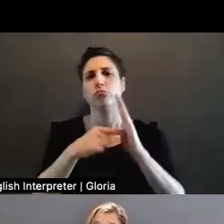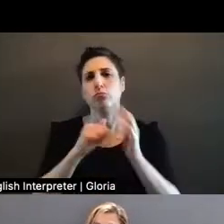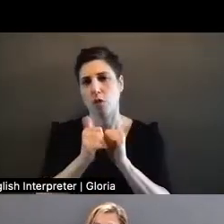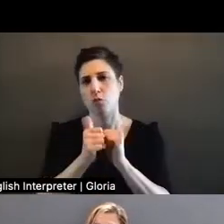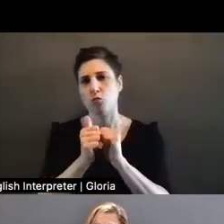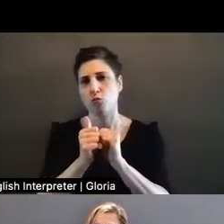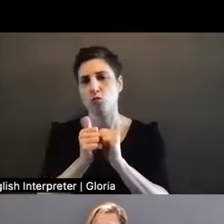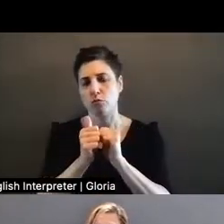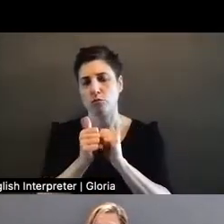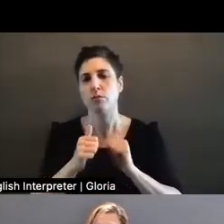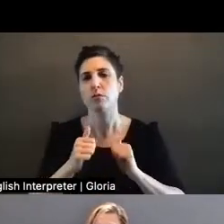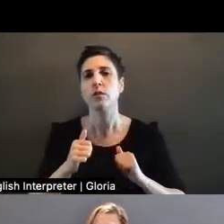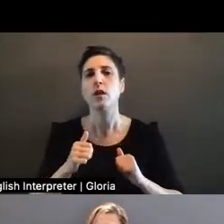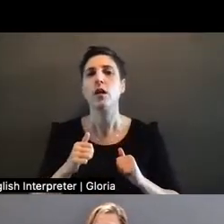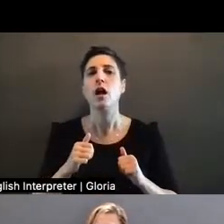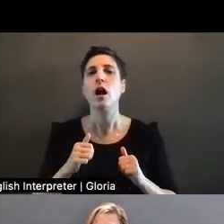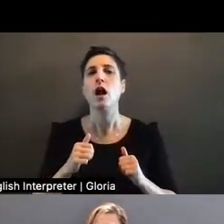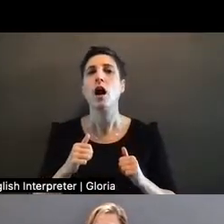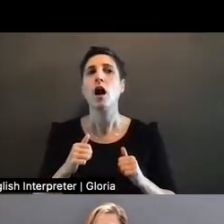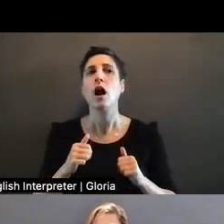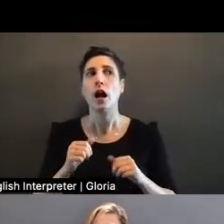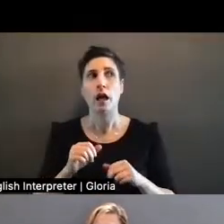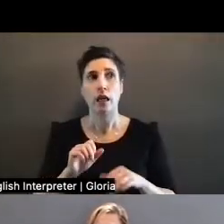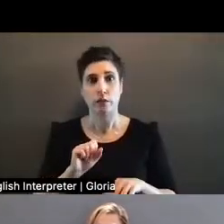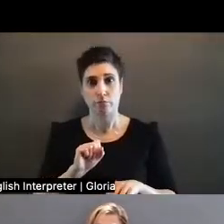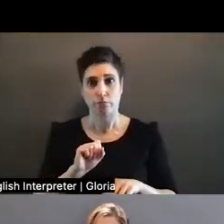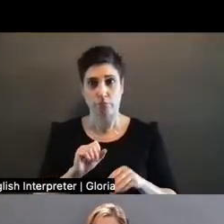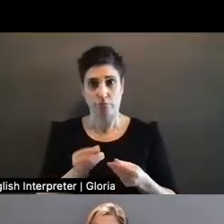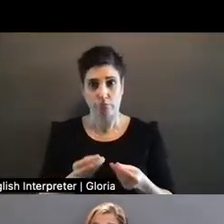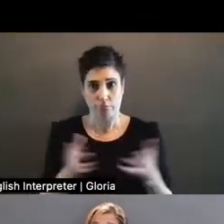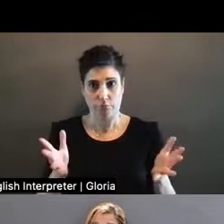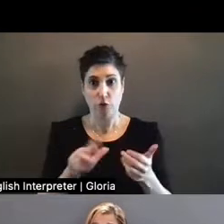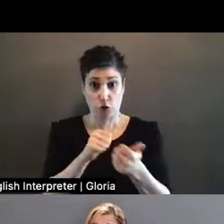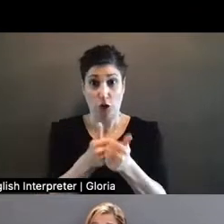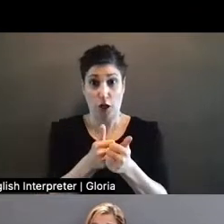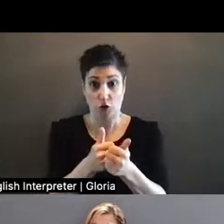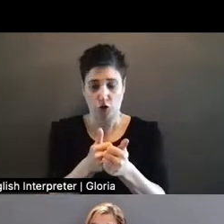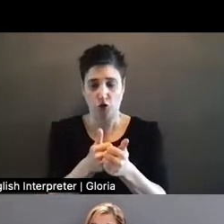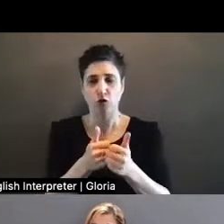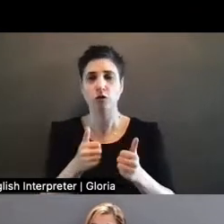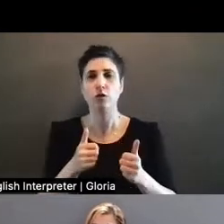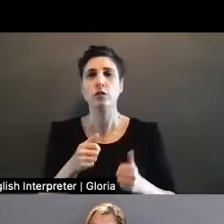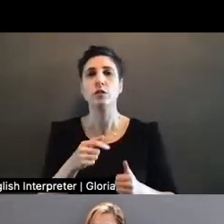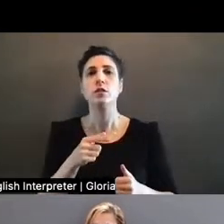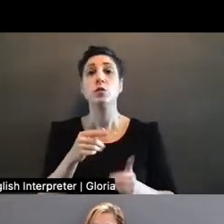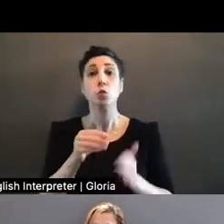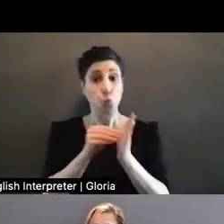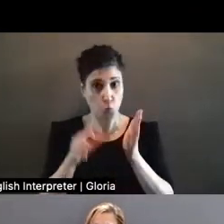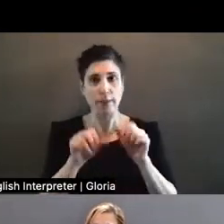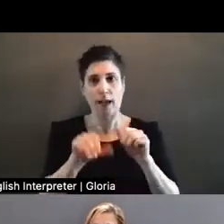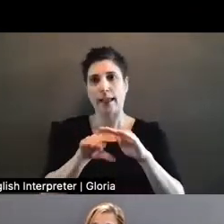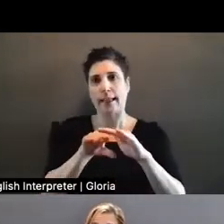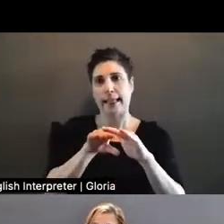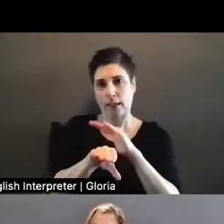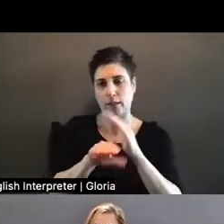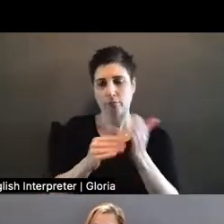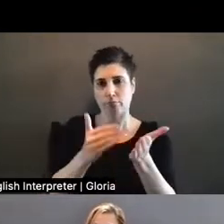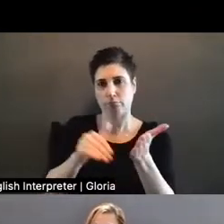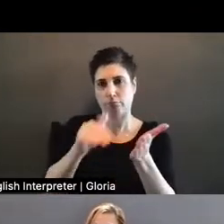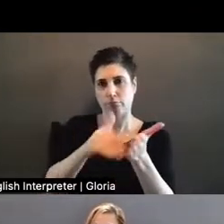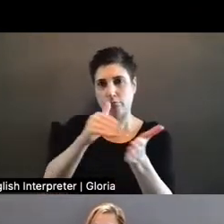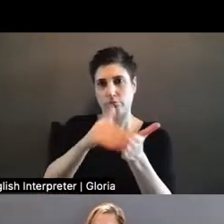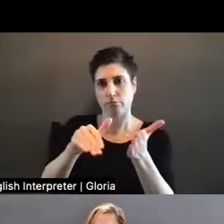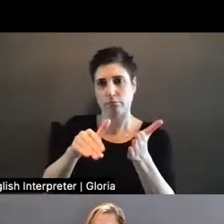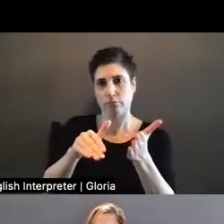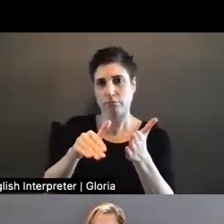And setting it as a challenge, the students can go back in and play that same Kahoot as many times as they